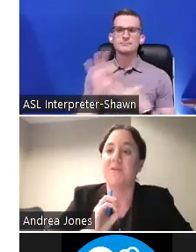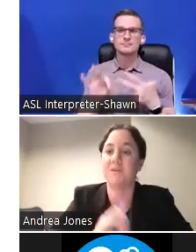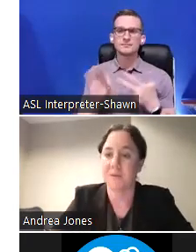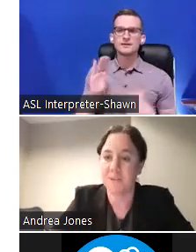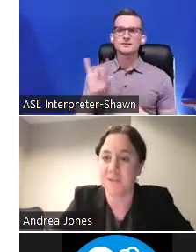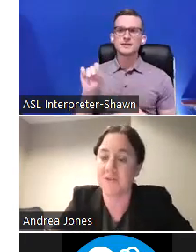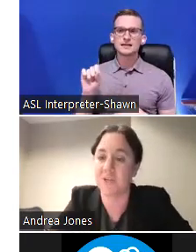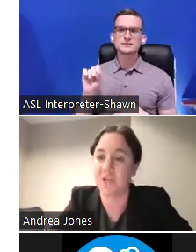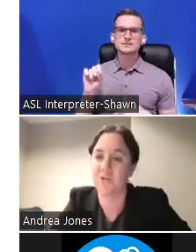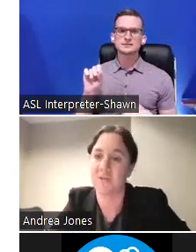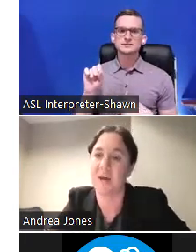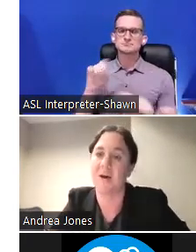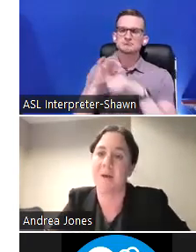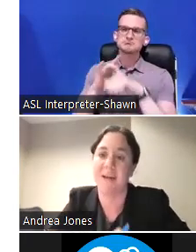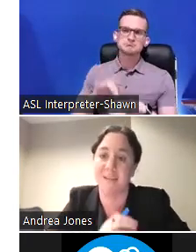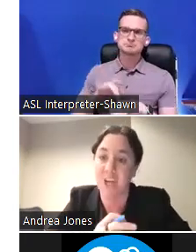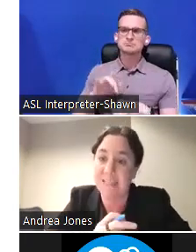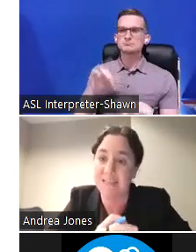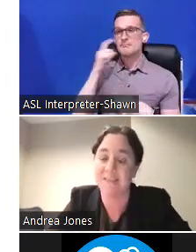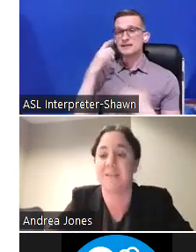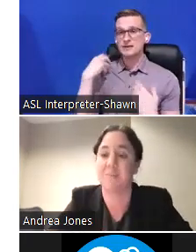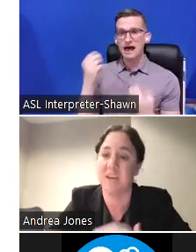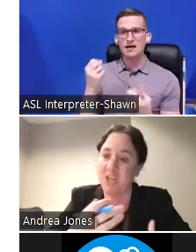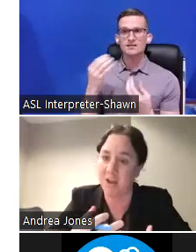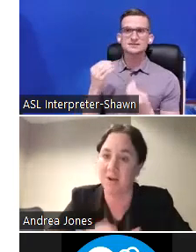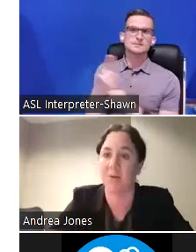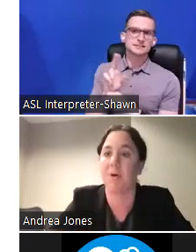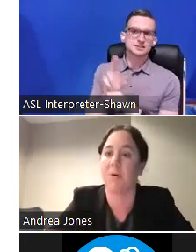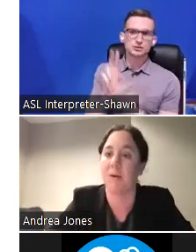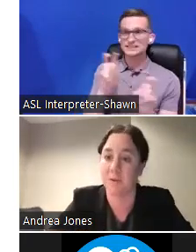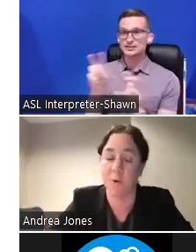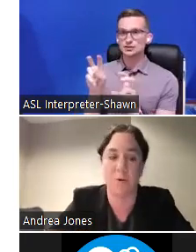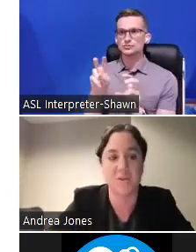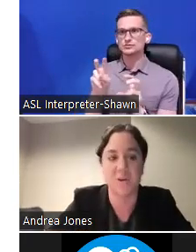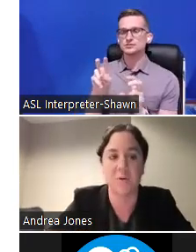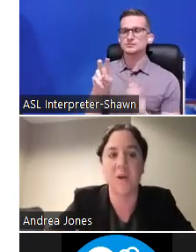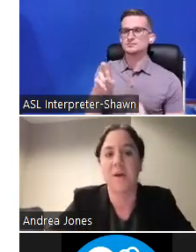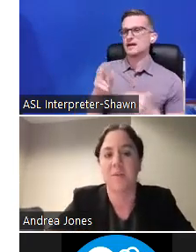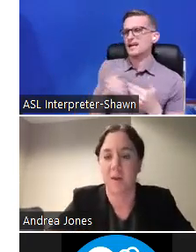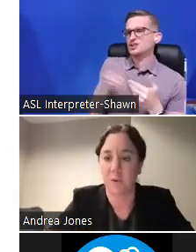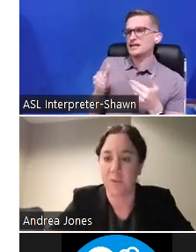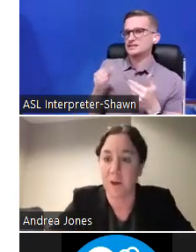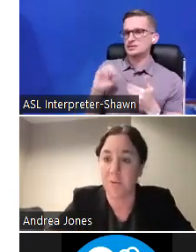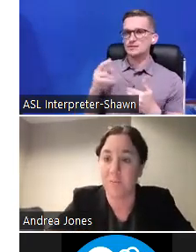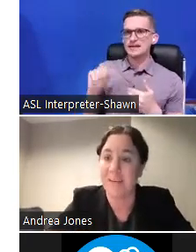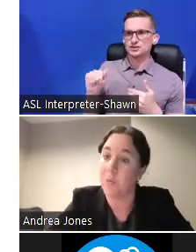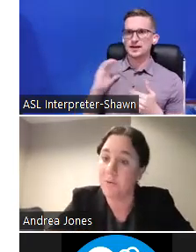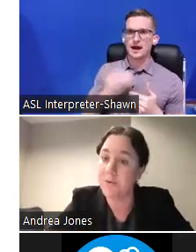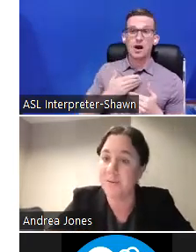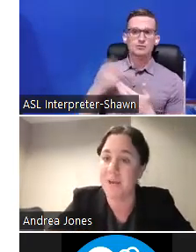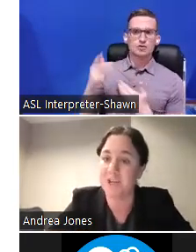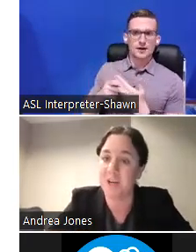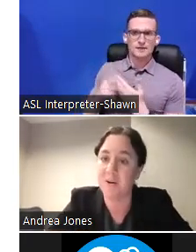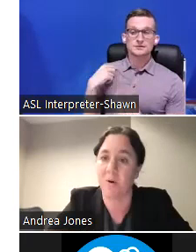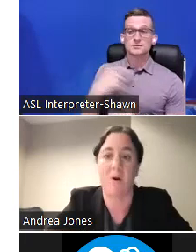health issues, substance use issues as adjacent to the BHA and our programs and what we do that we thought it would be helpful